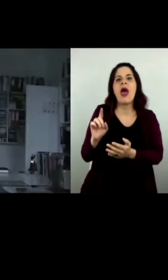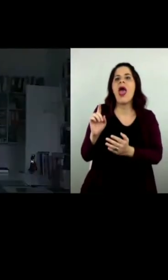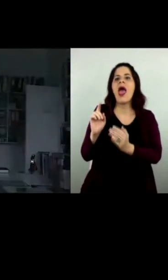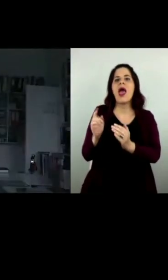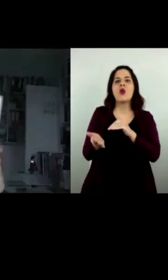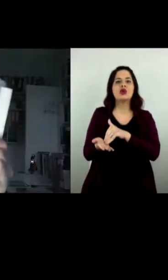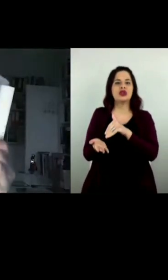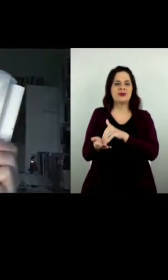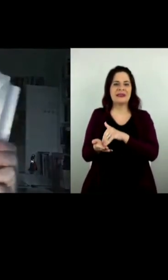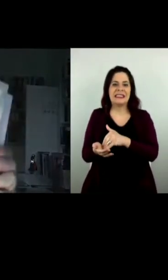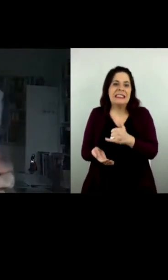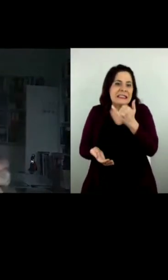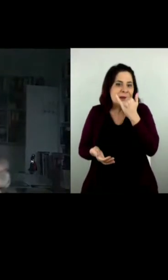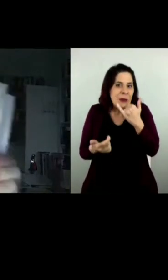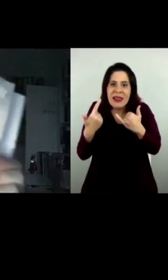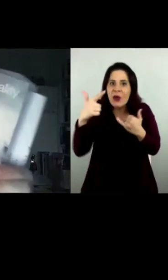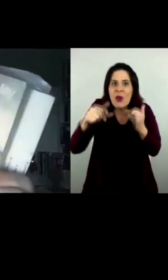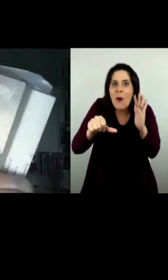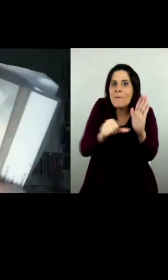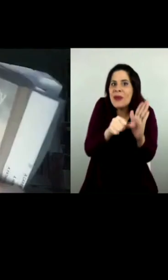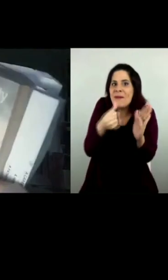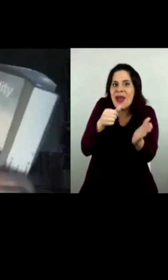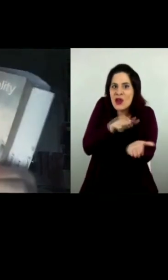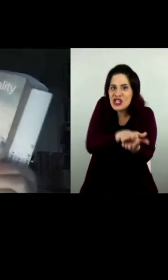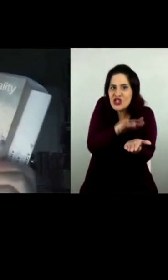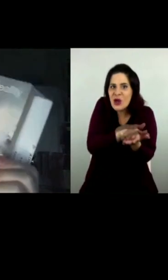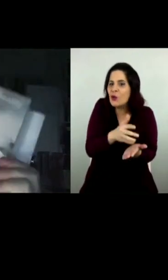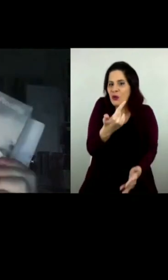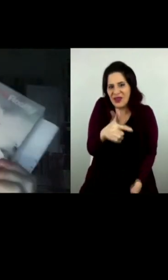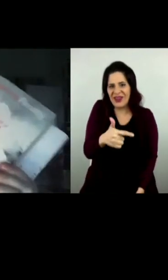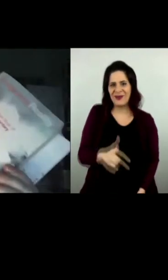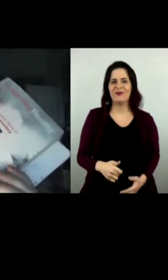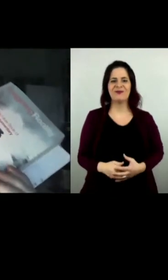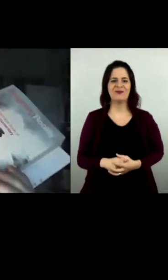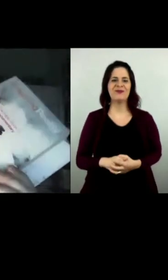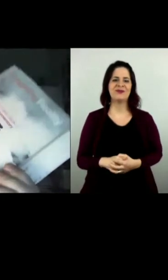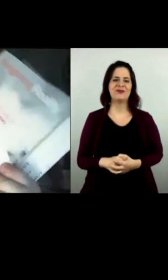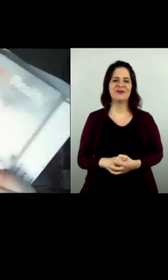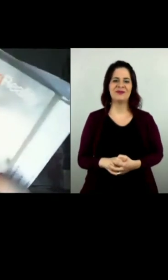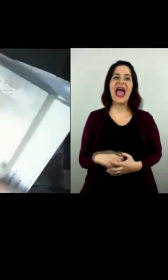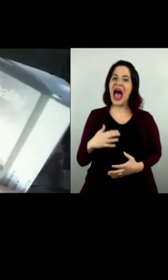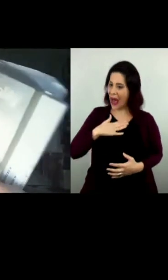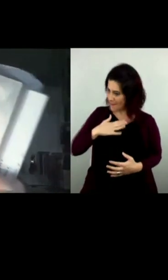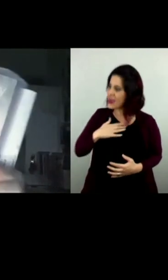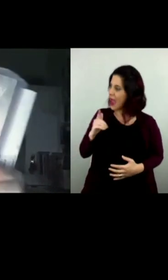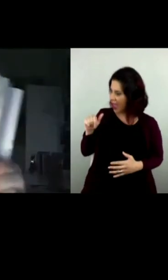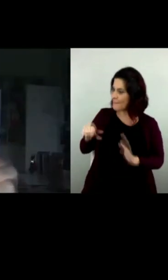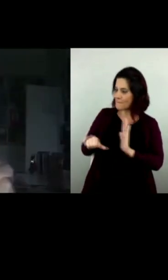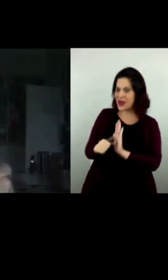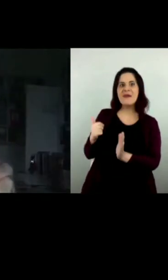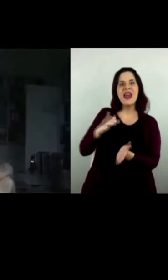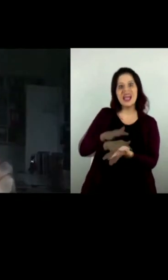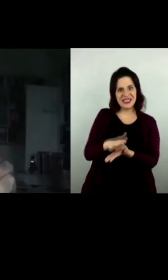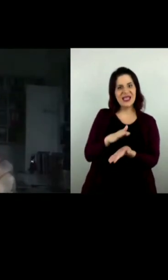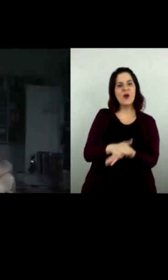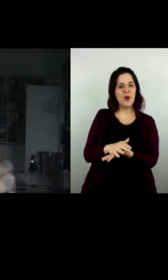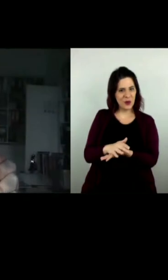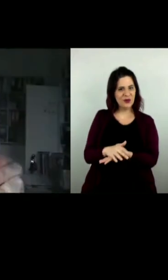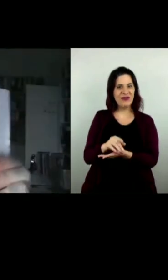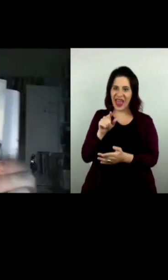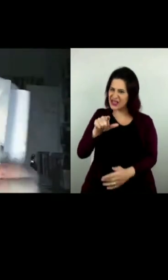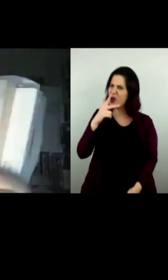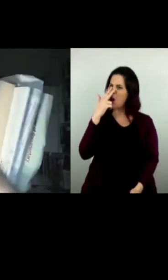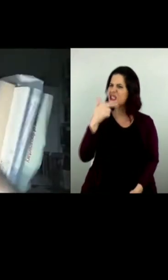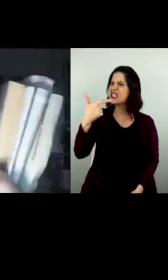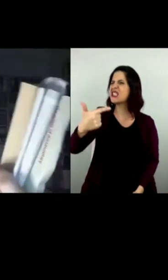the first edition. I have one. I have mine is the first, and